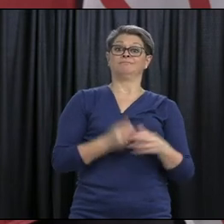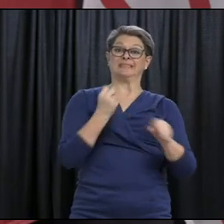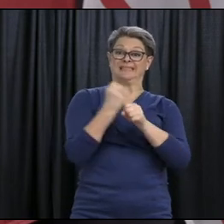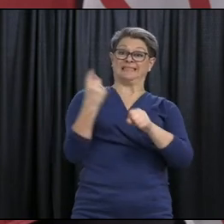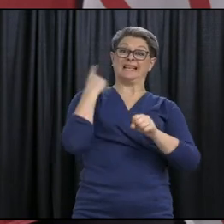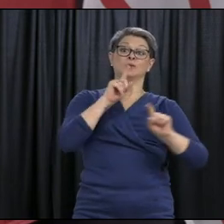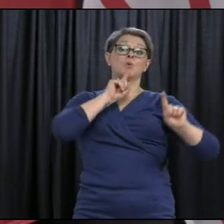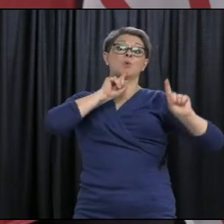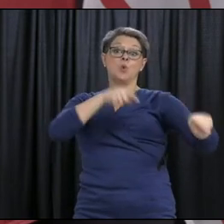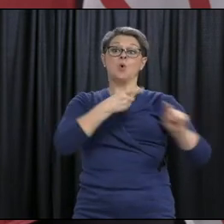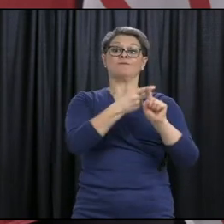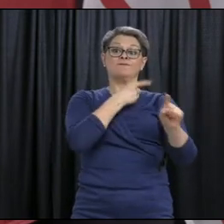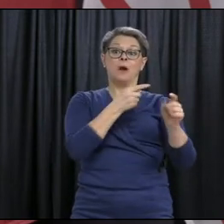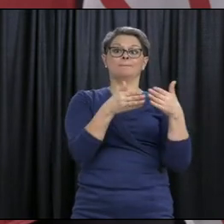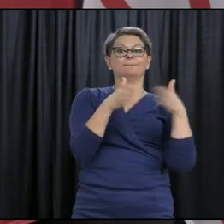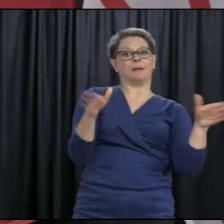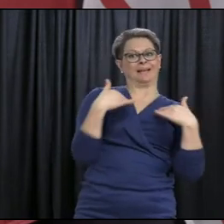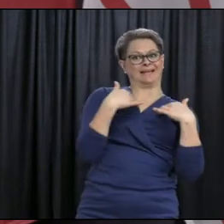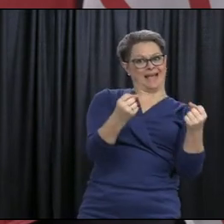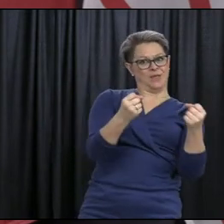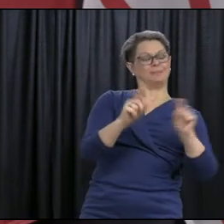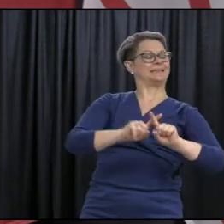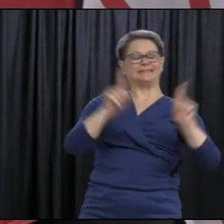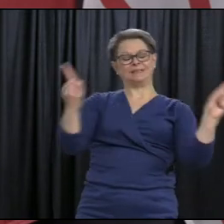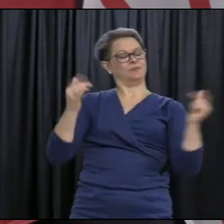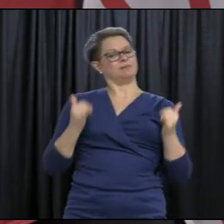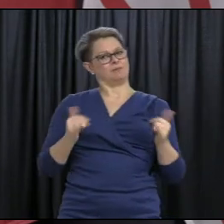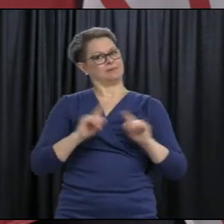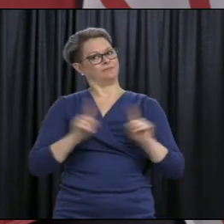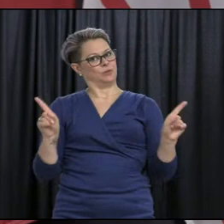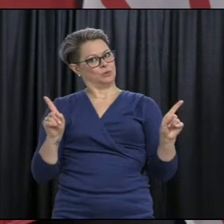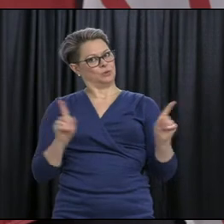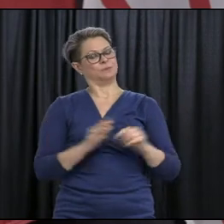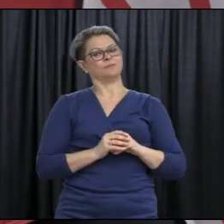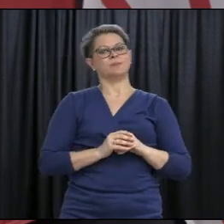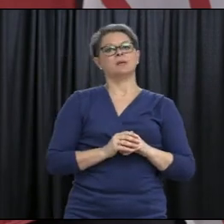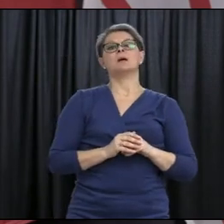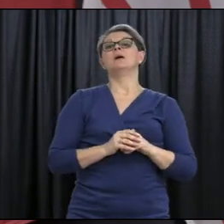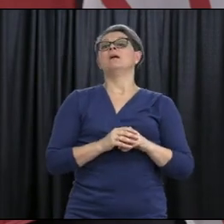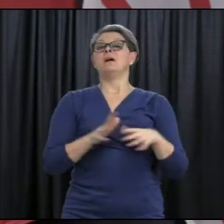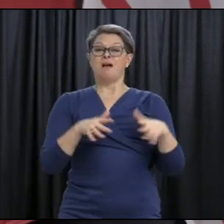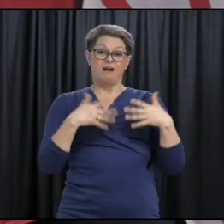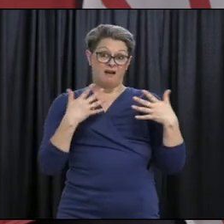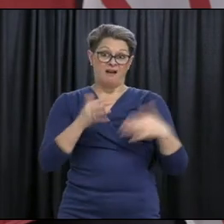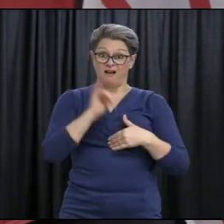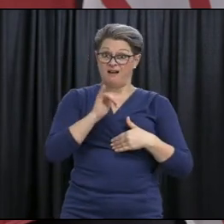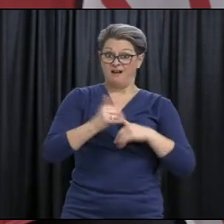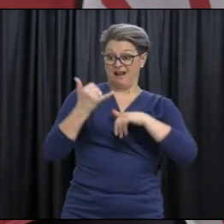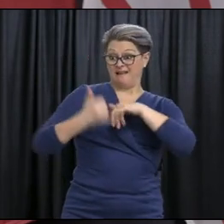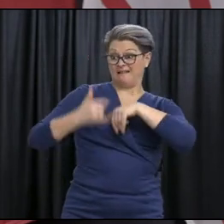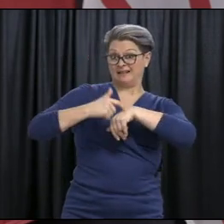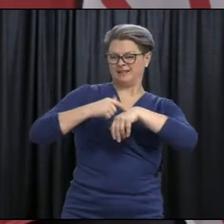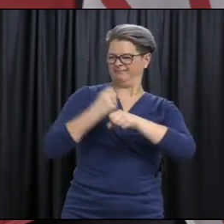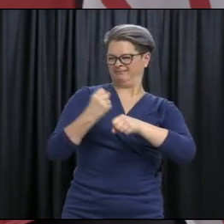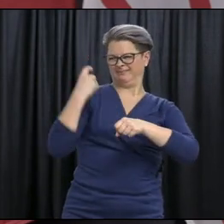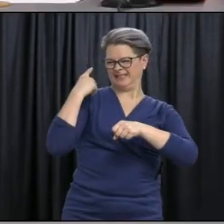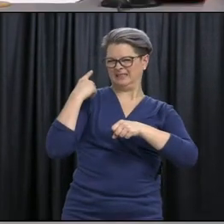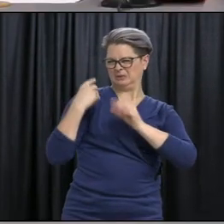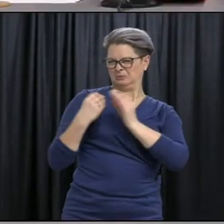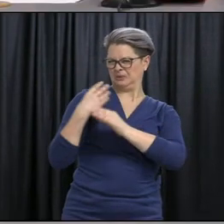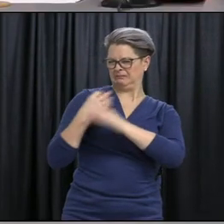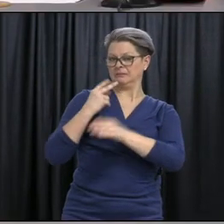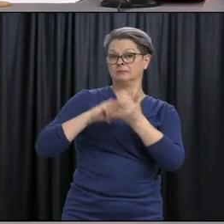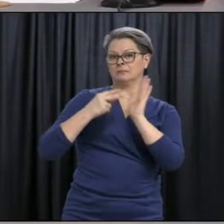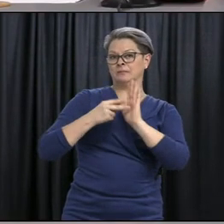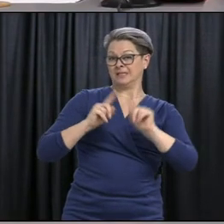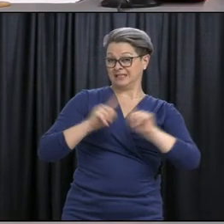and the recommendations of public health. Mm-hmm. So the last time, we'll call it, say last spring, it was a